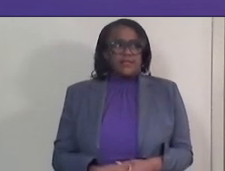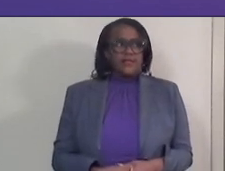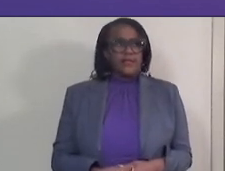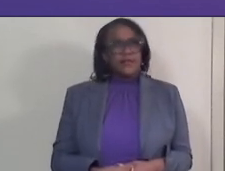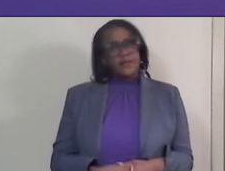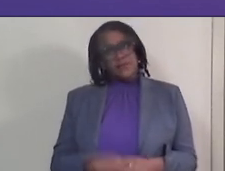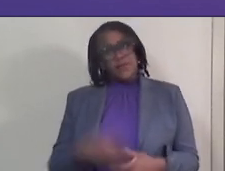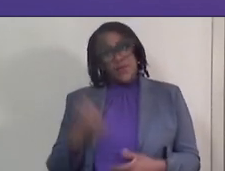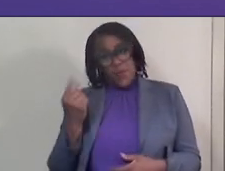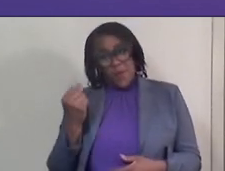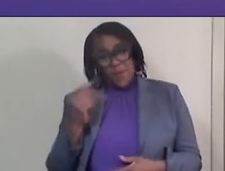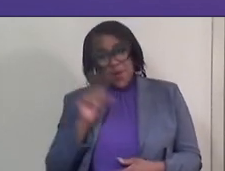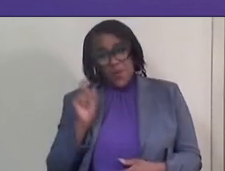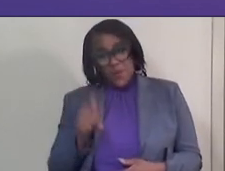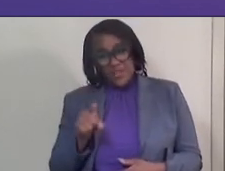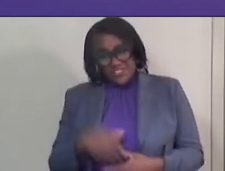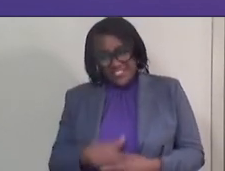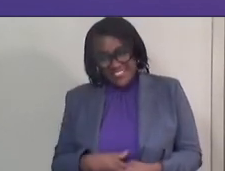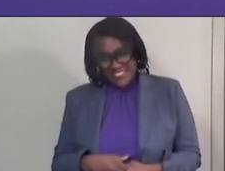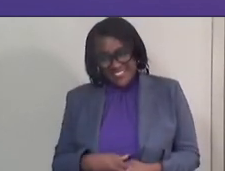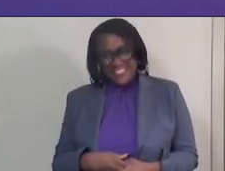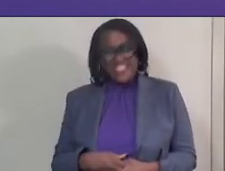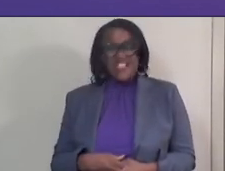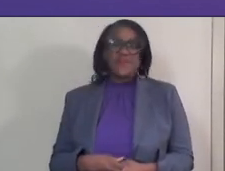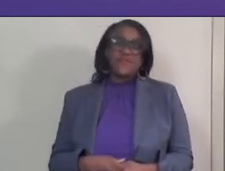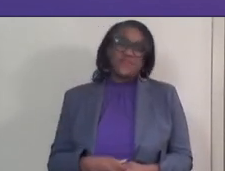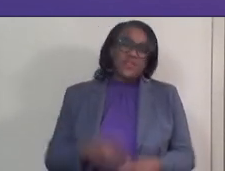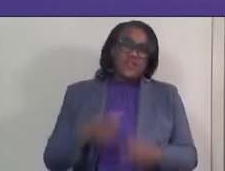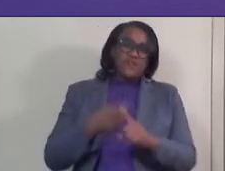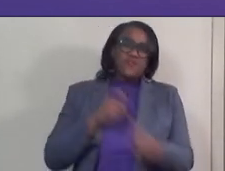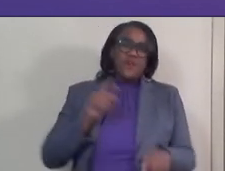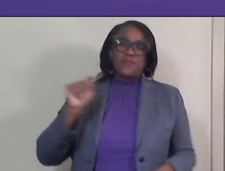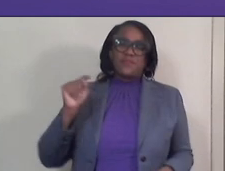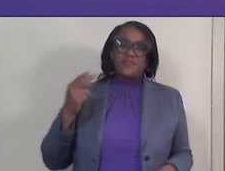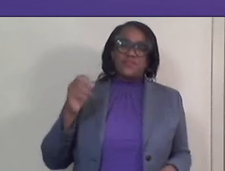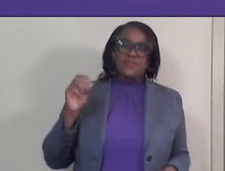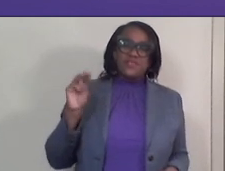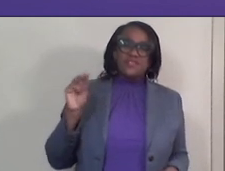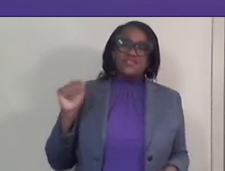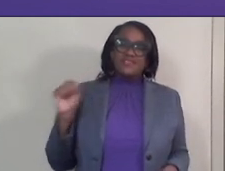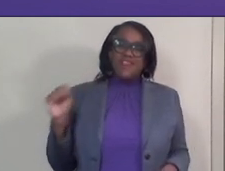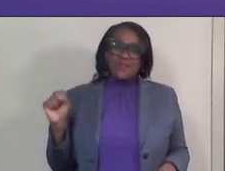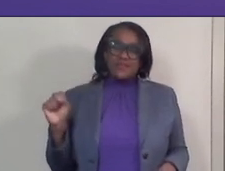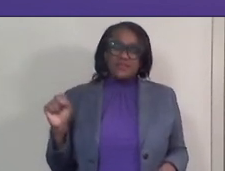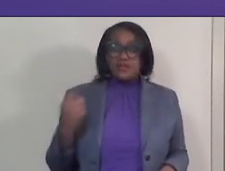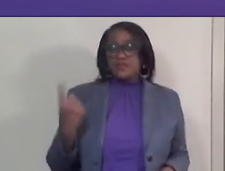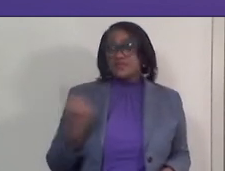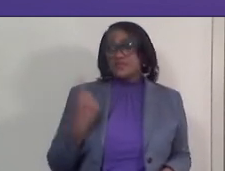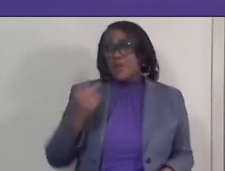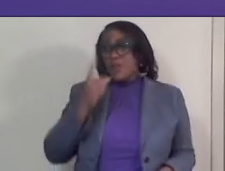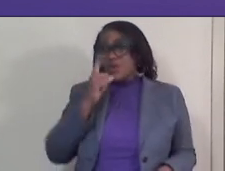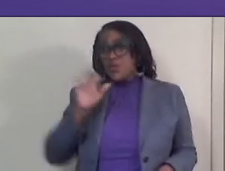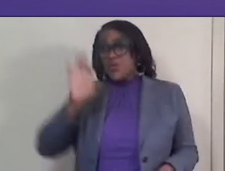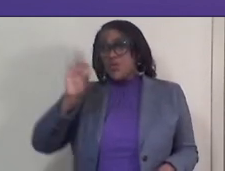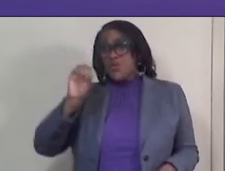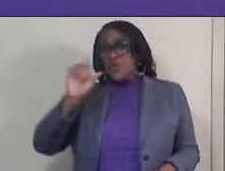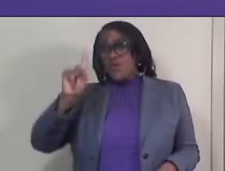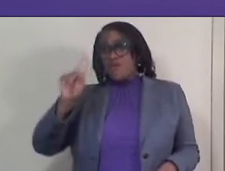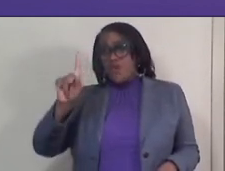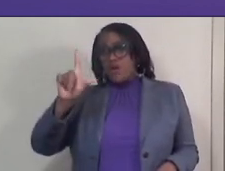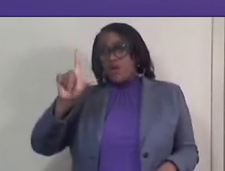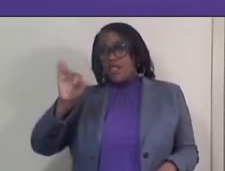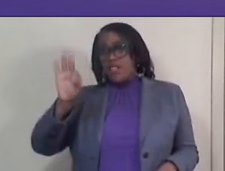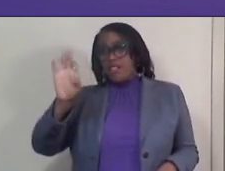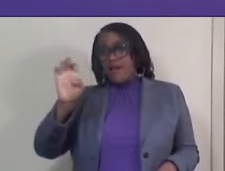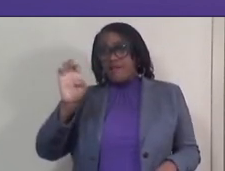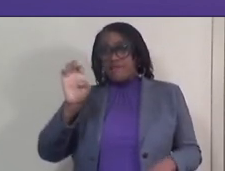One more question has come in from Thomas. As someone who does folklife documentation from an outsider's